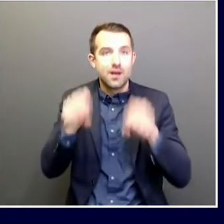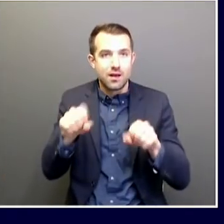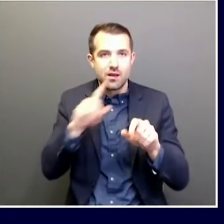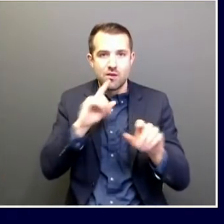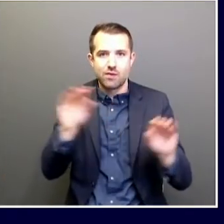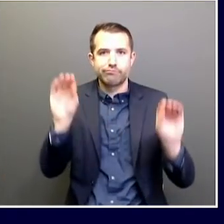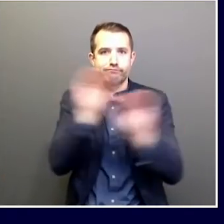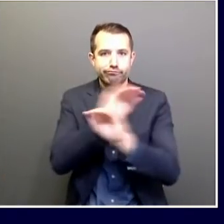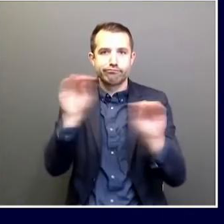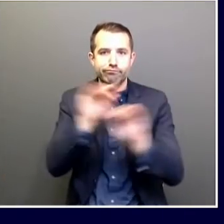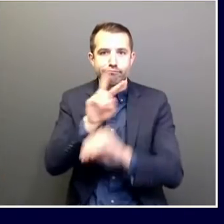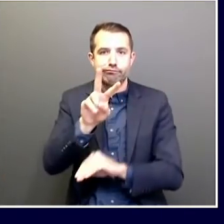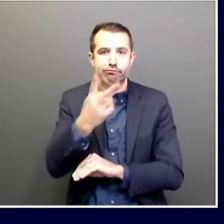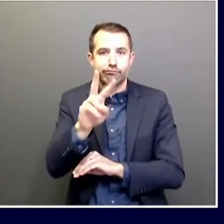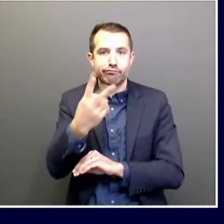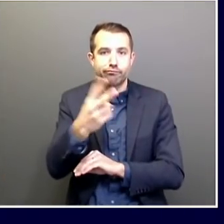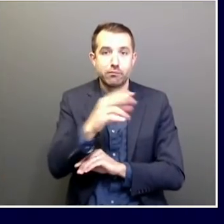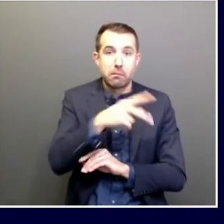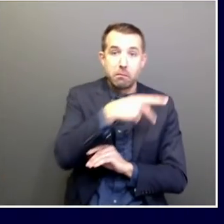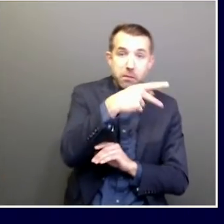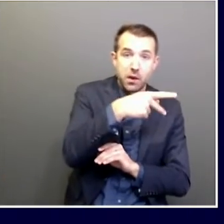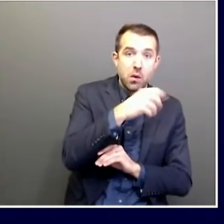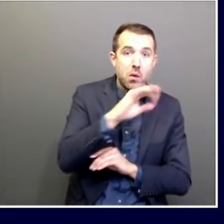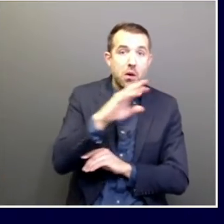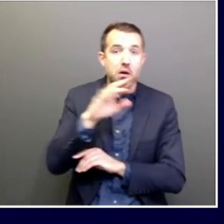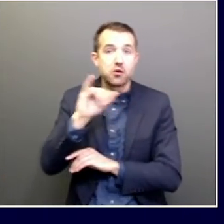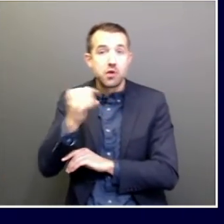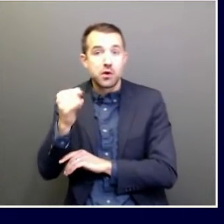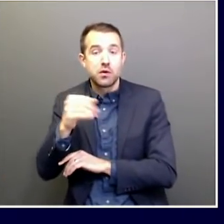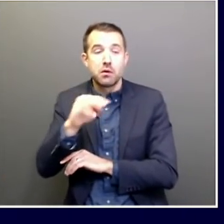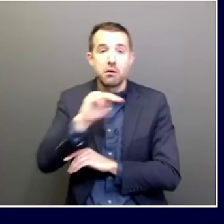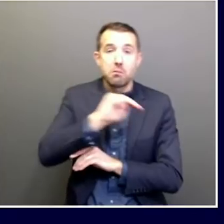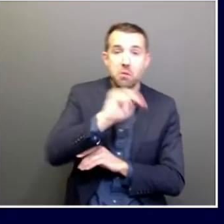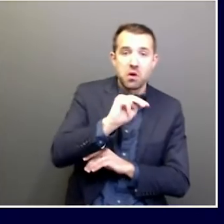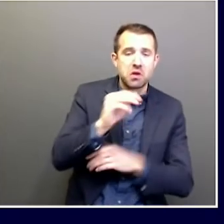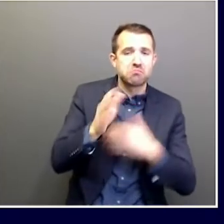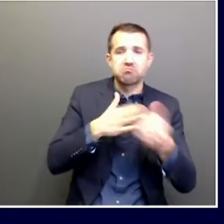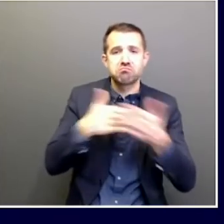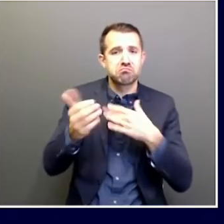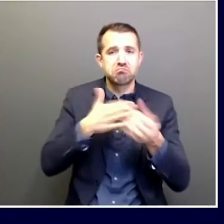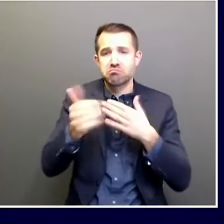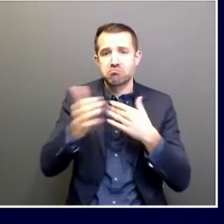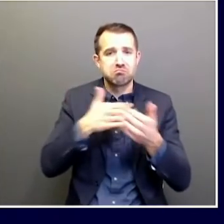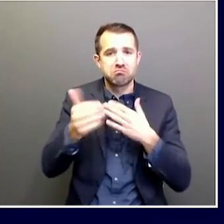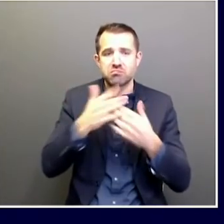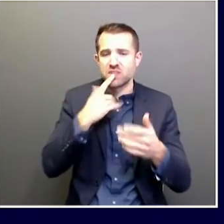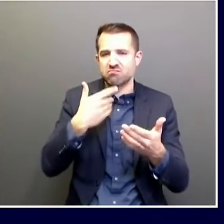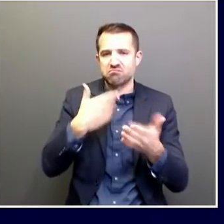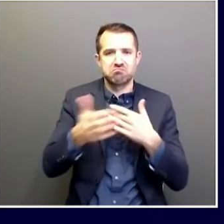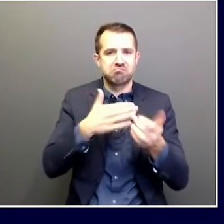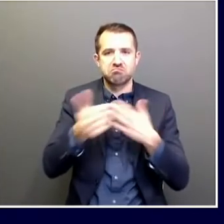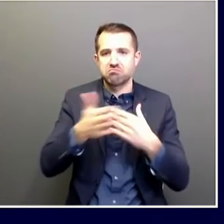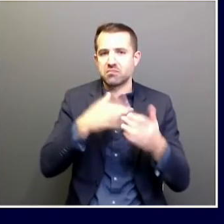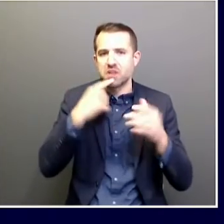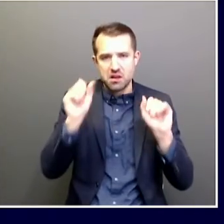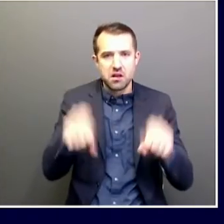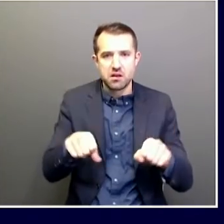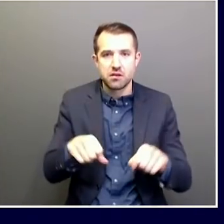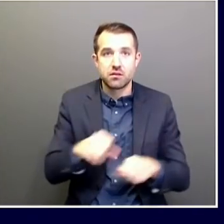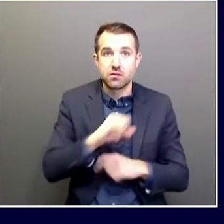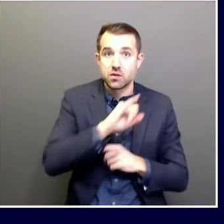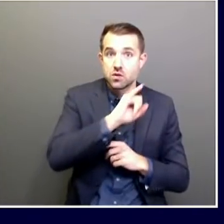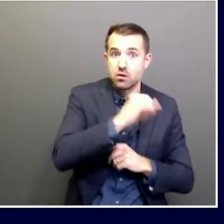shot 2 months ago, you can get Pfizer or Moderna or J&J for your booster. Similarly, if you